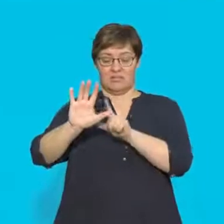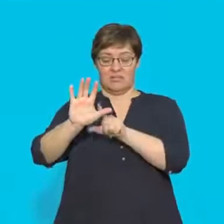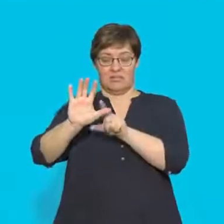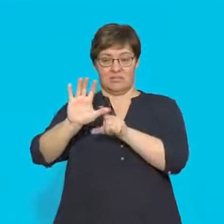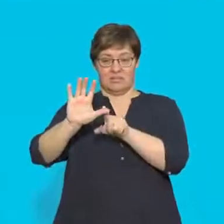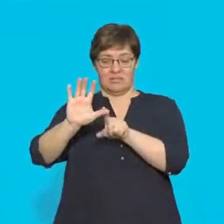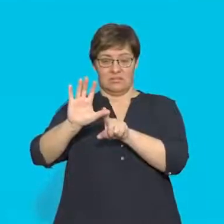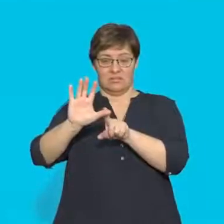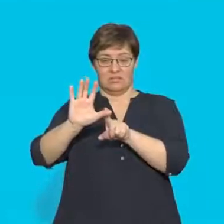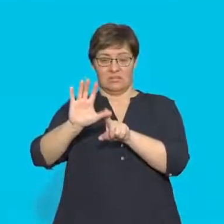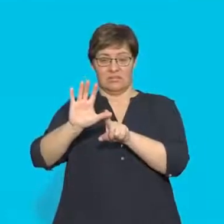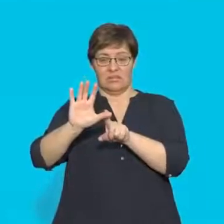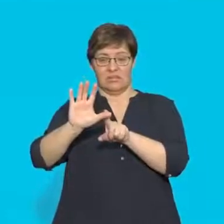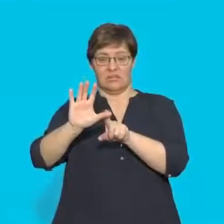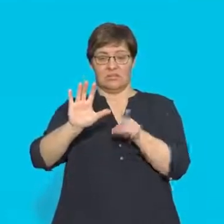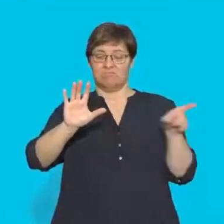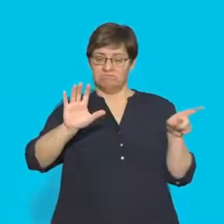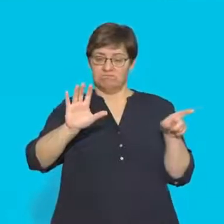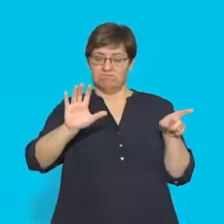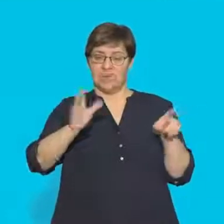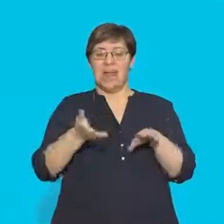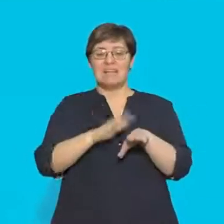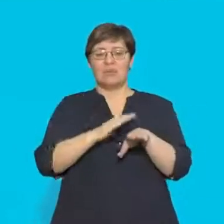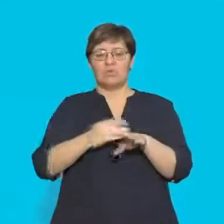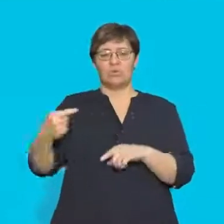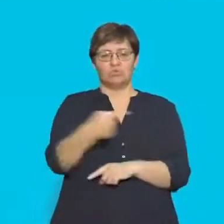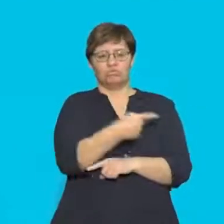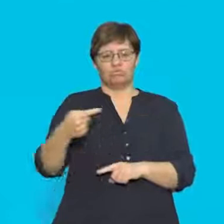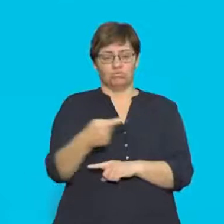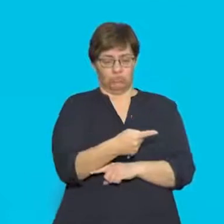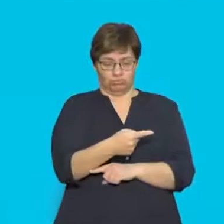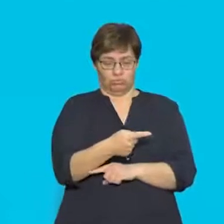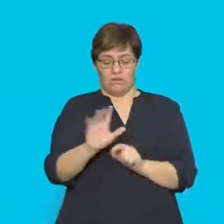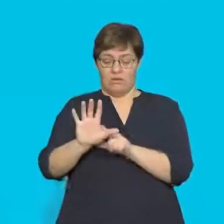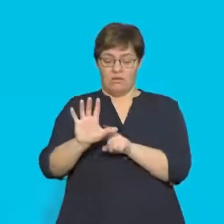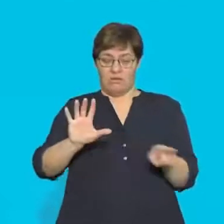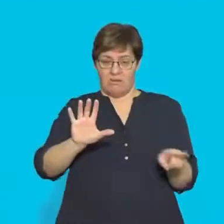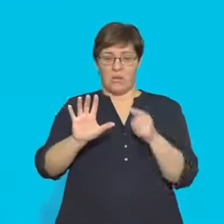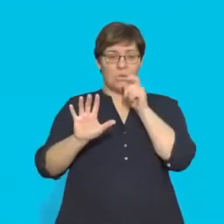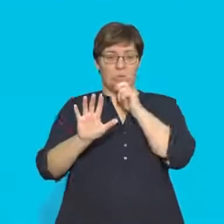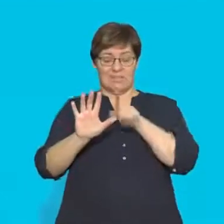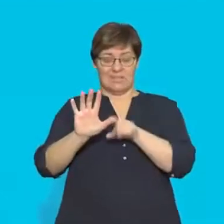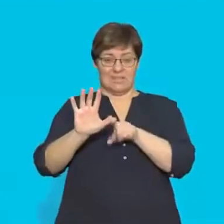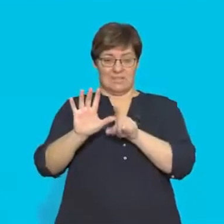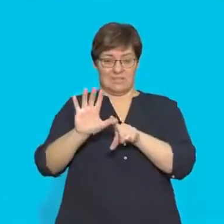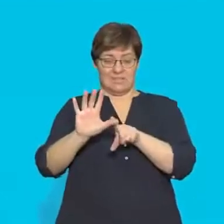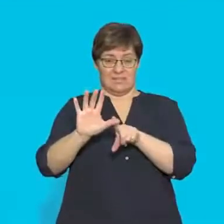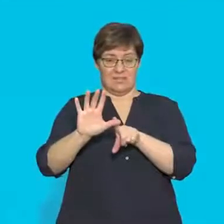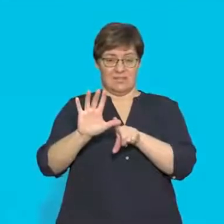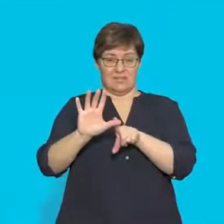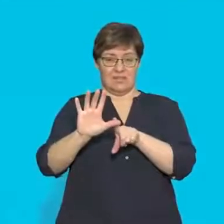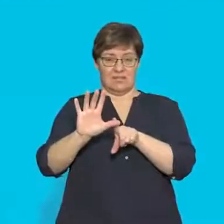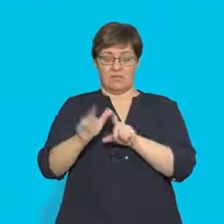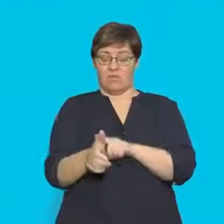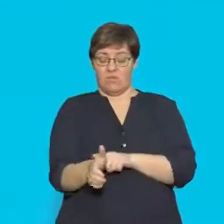you're going to show the direction of the current using your thumb. So if the